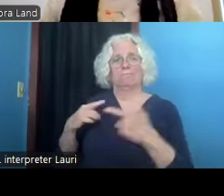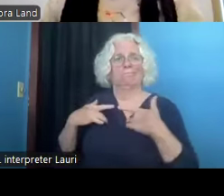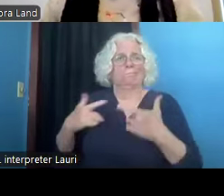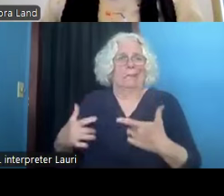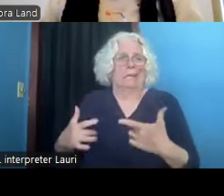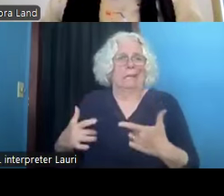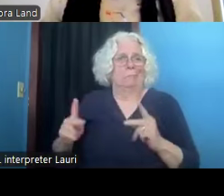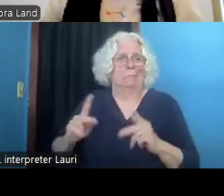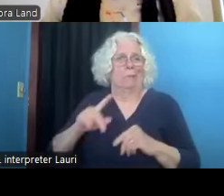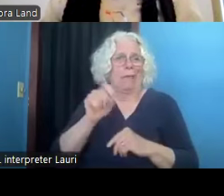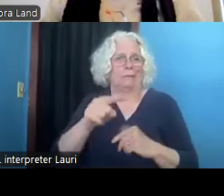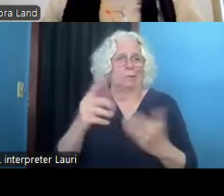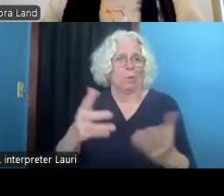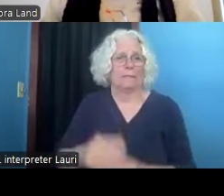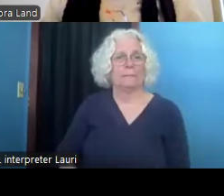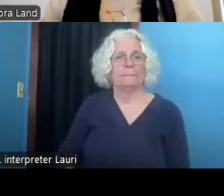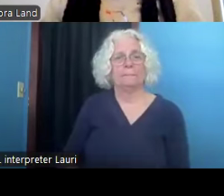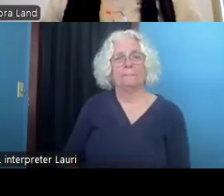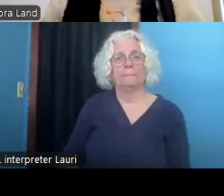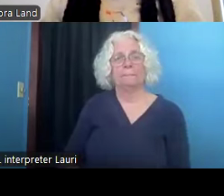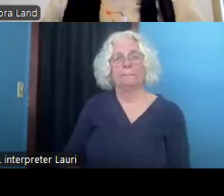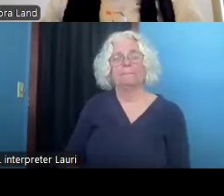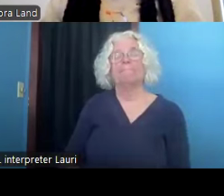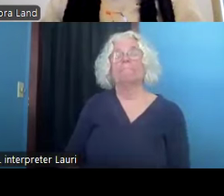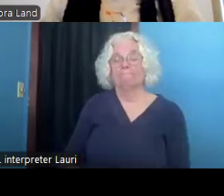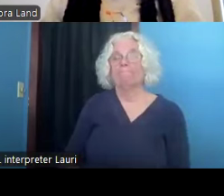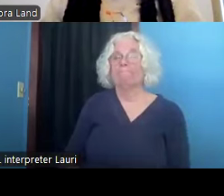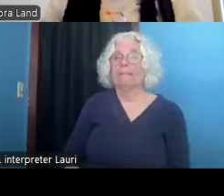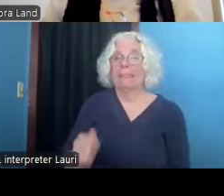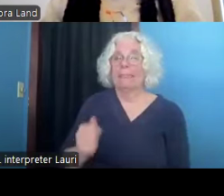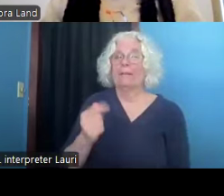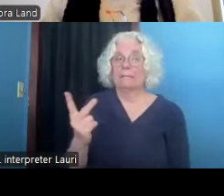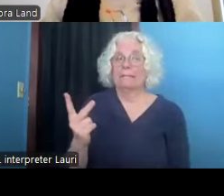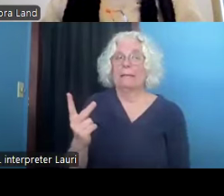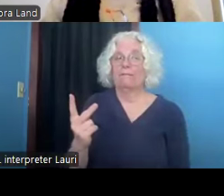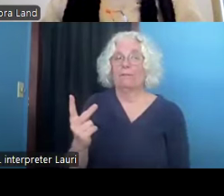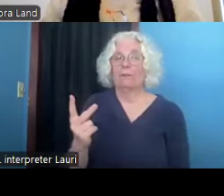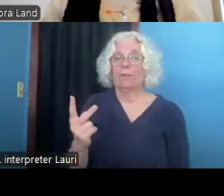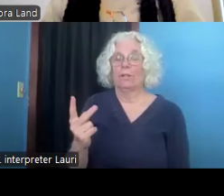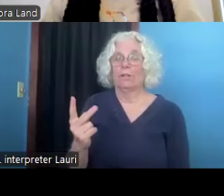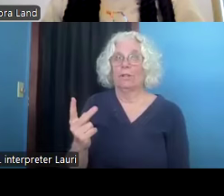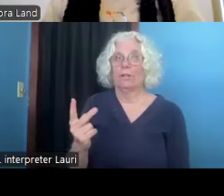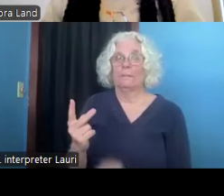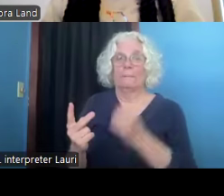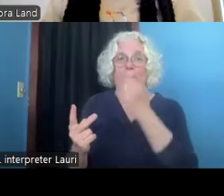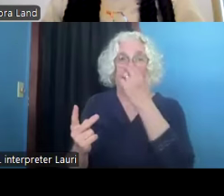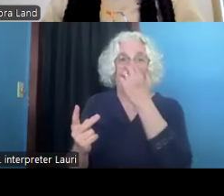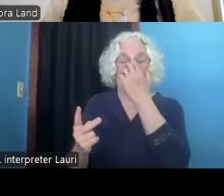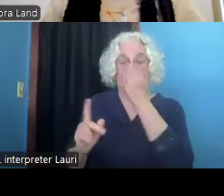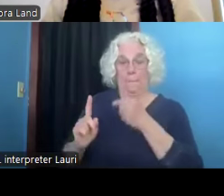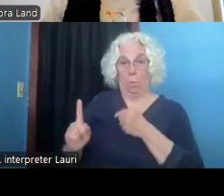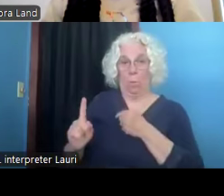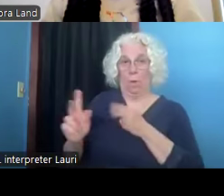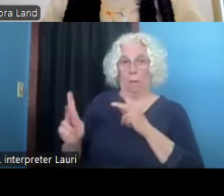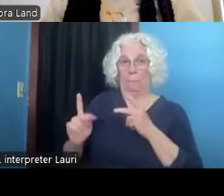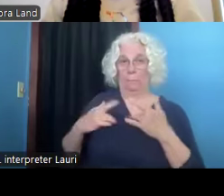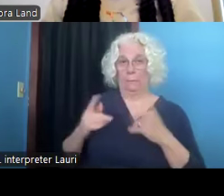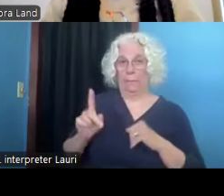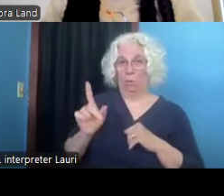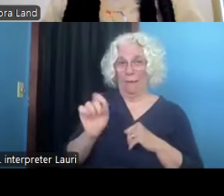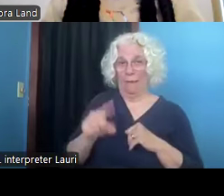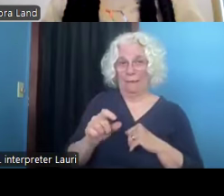often? Adora, quite a few. I'll ask you maybe two or three of them, but one of the questions that I get asked frequently is,